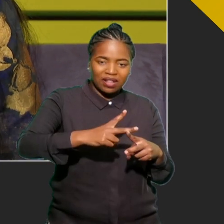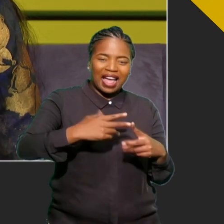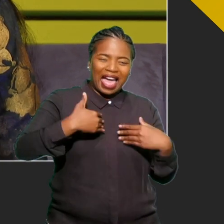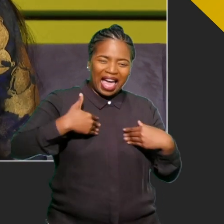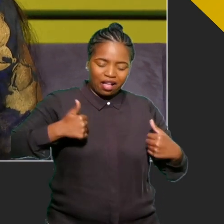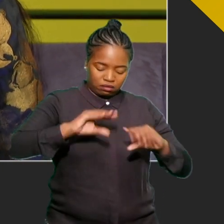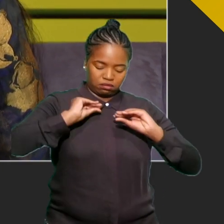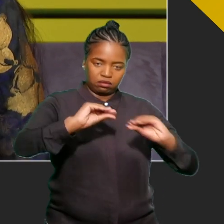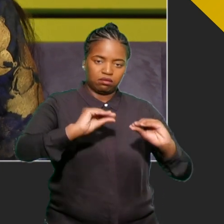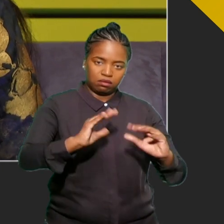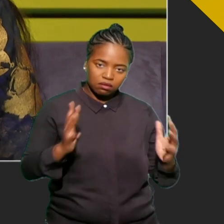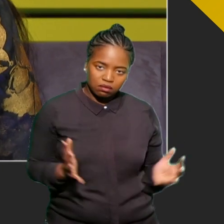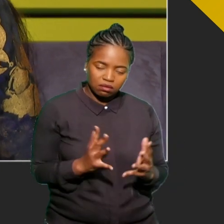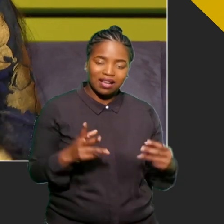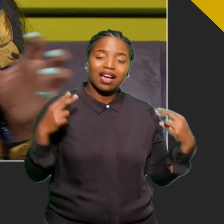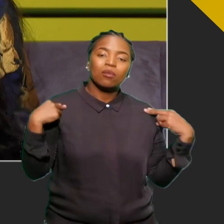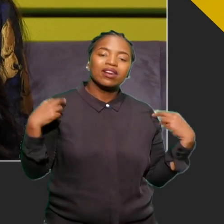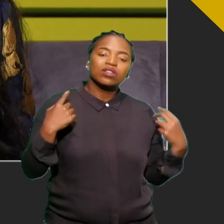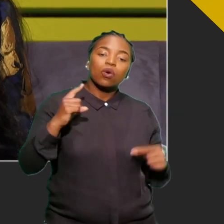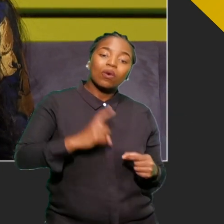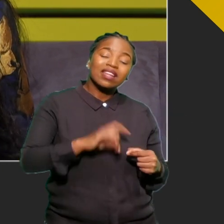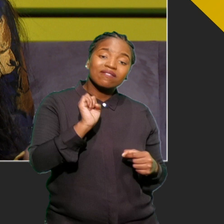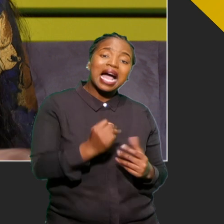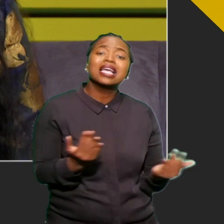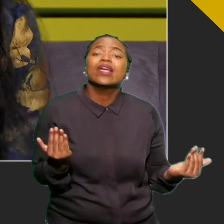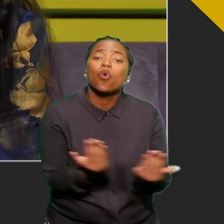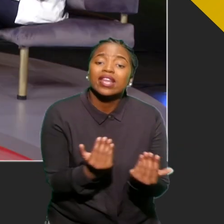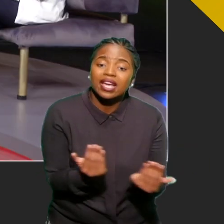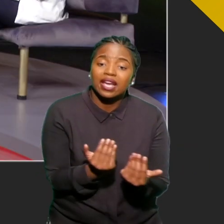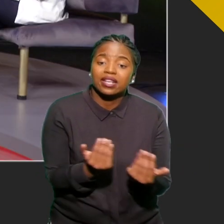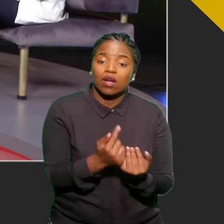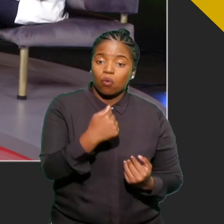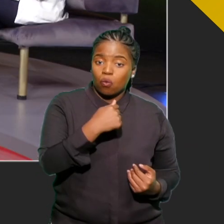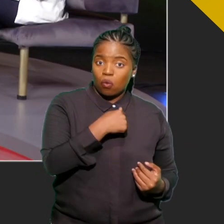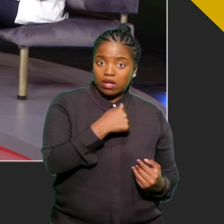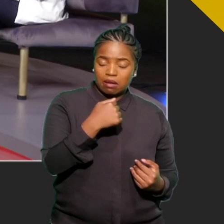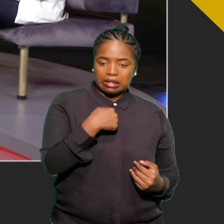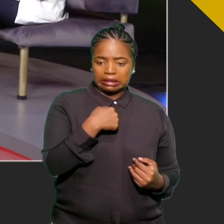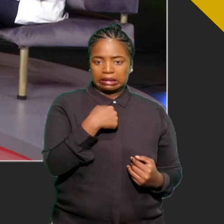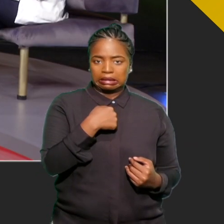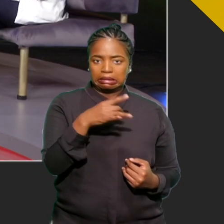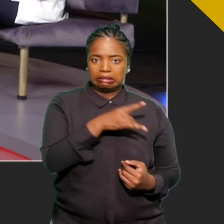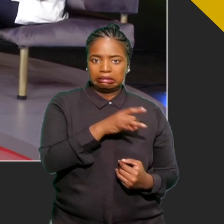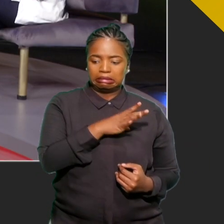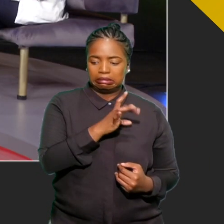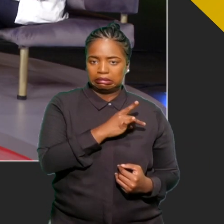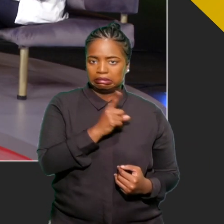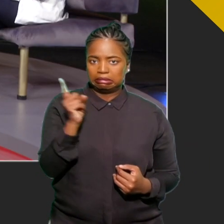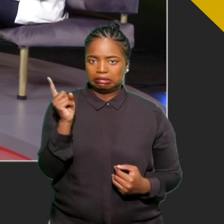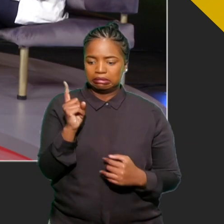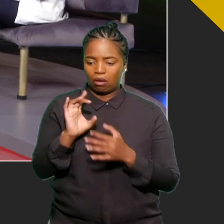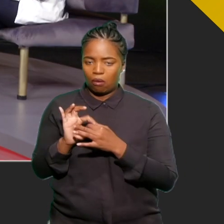educators and promoters and health nurses in schools, because mengisaba ugoduka ngiyekhaya kumana ubaba, at least I know